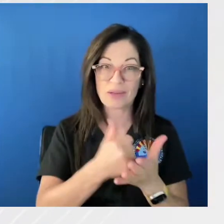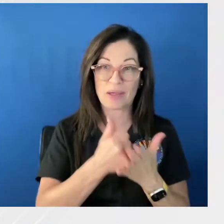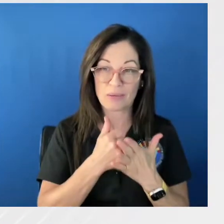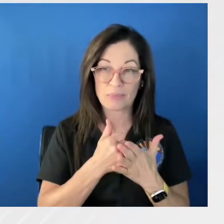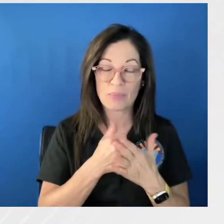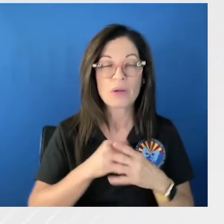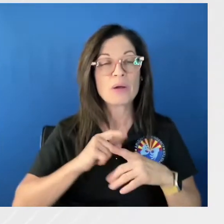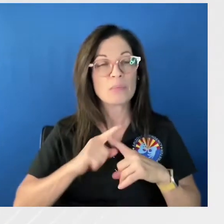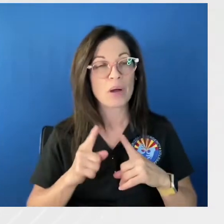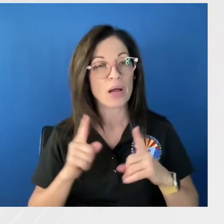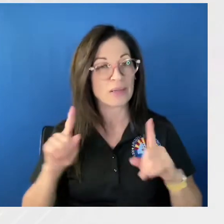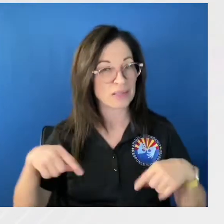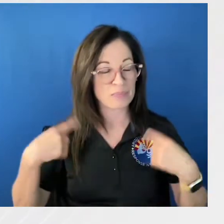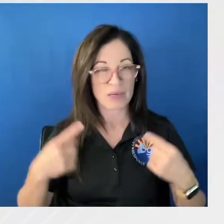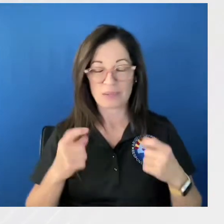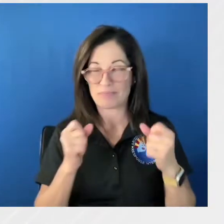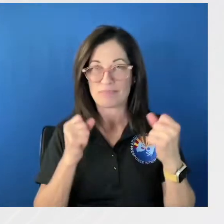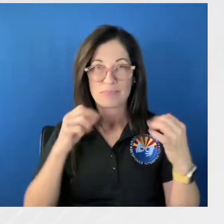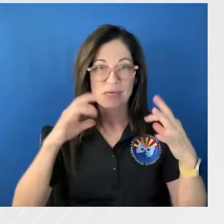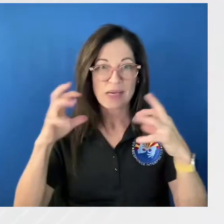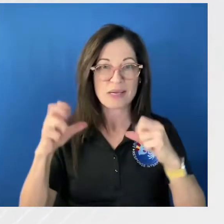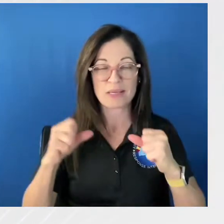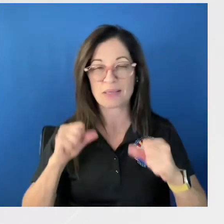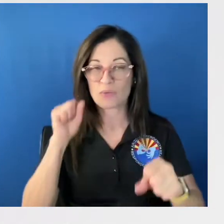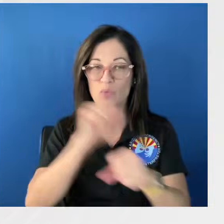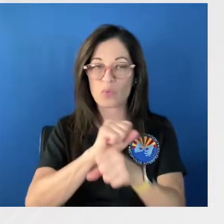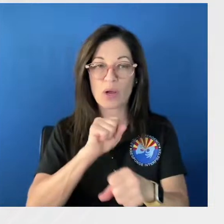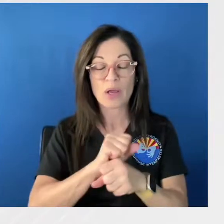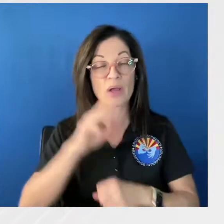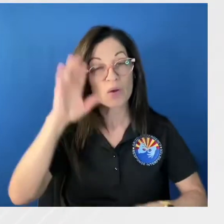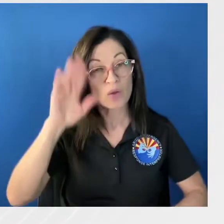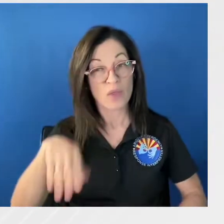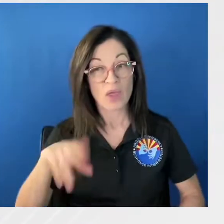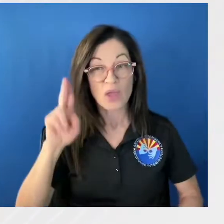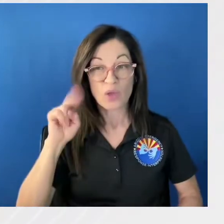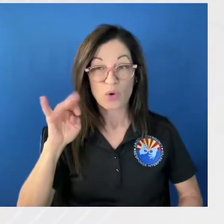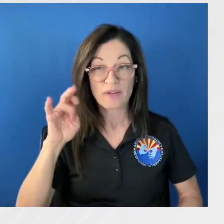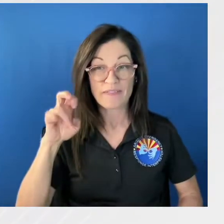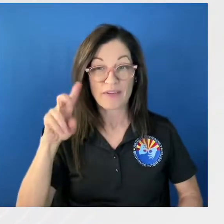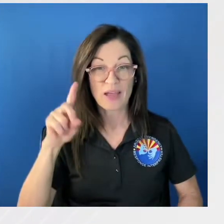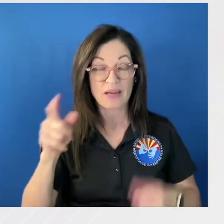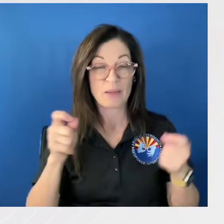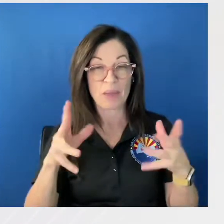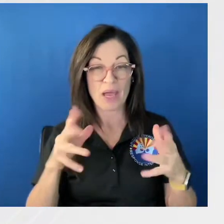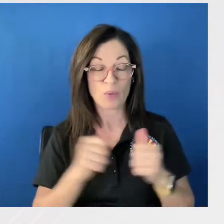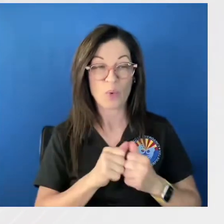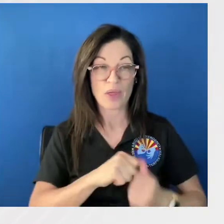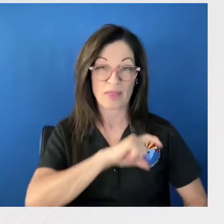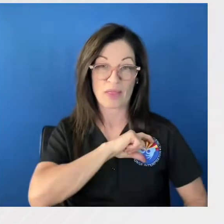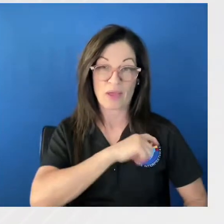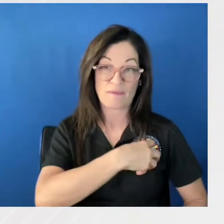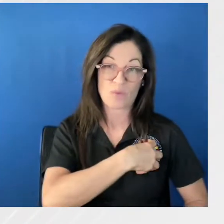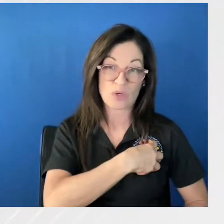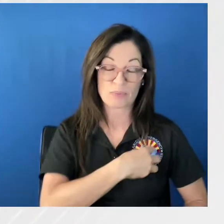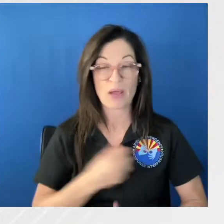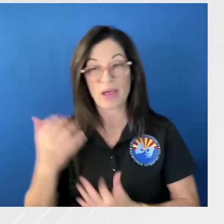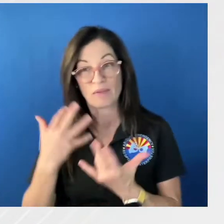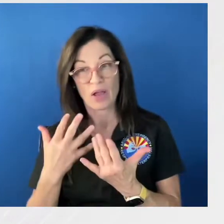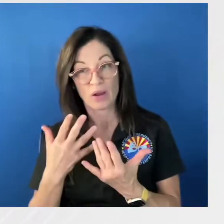it's been a Herculean effort, and please know that the unified command system between law enforcement and fire